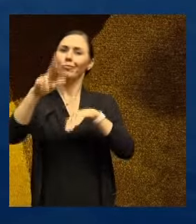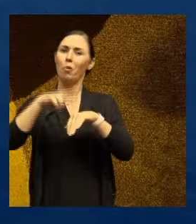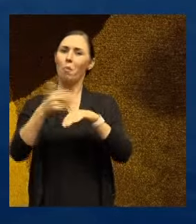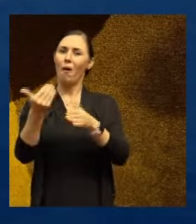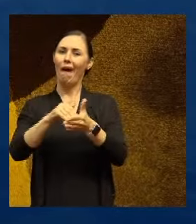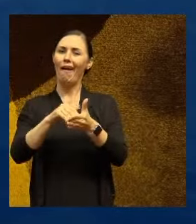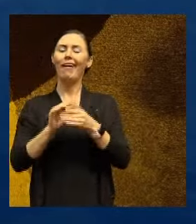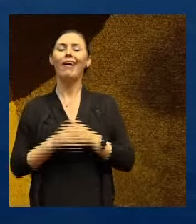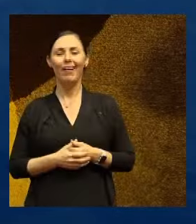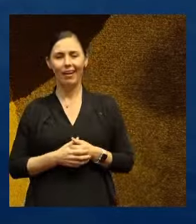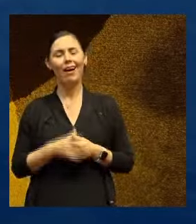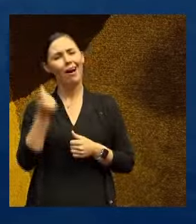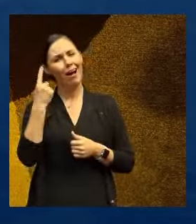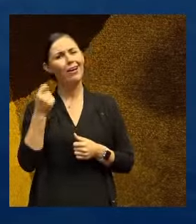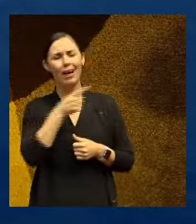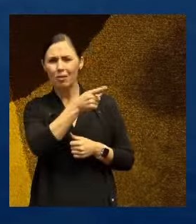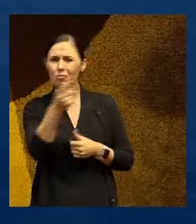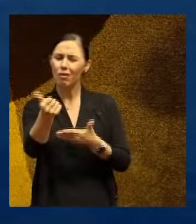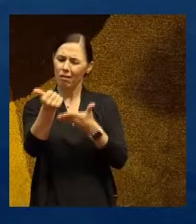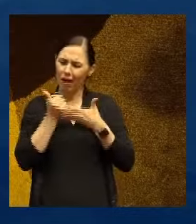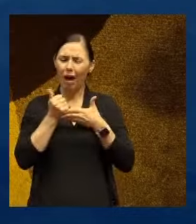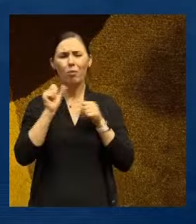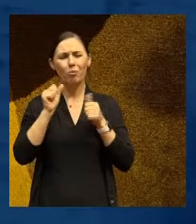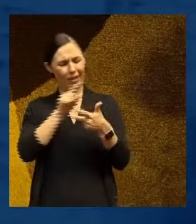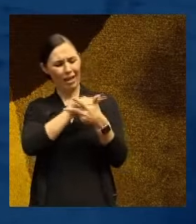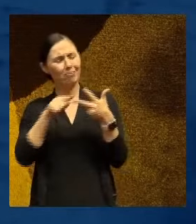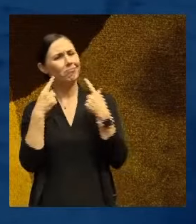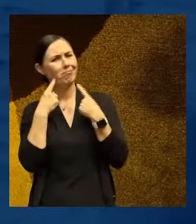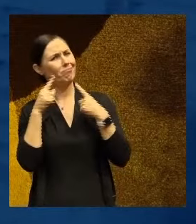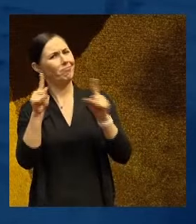we can accomplish all 3.